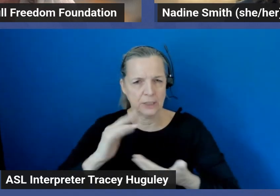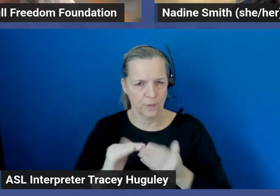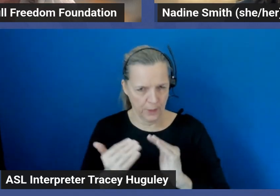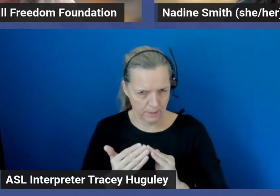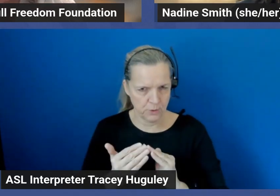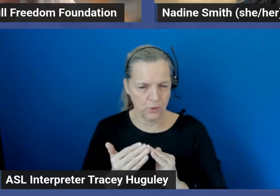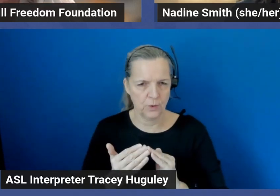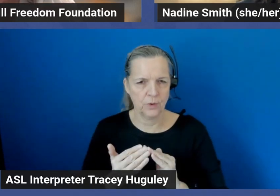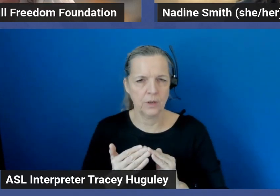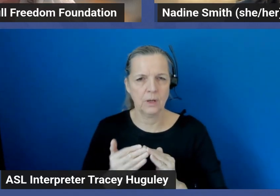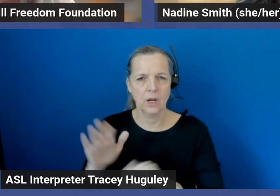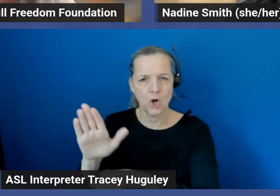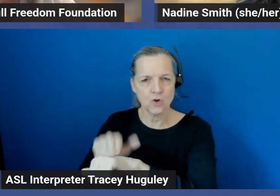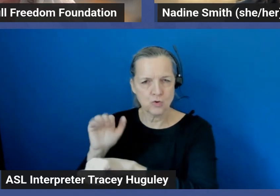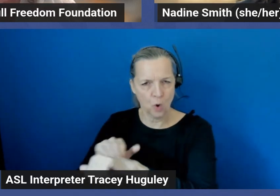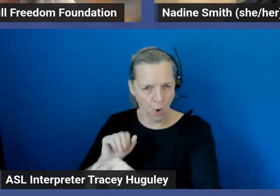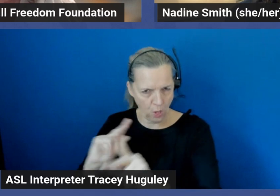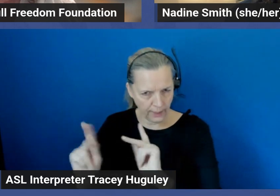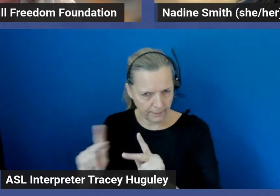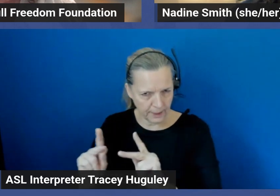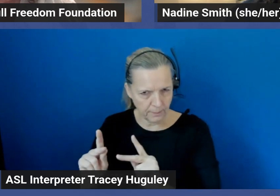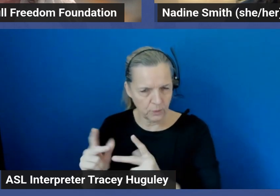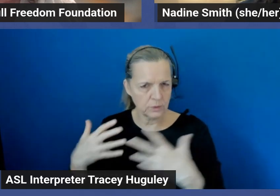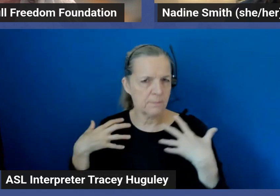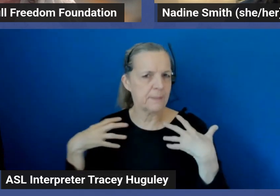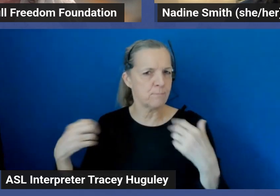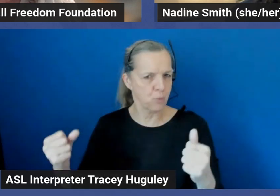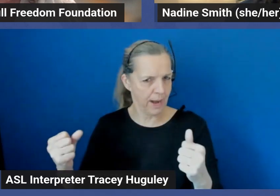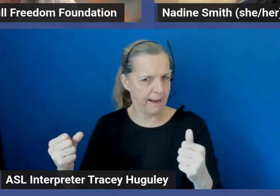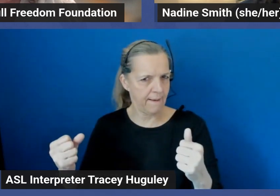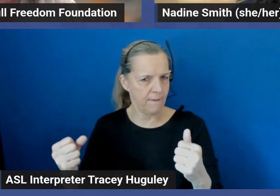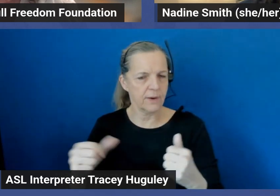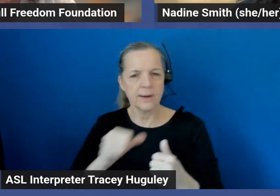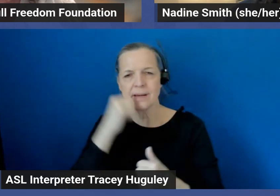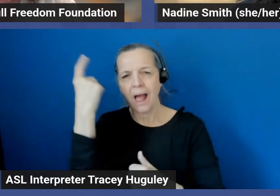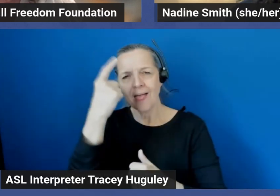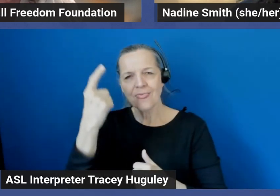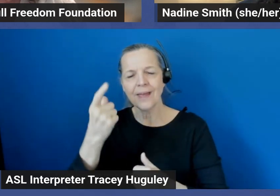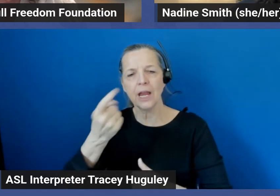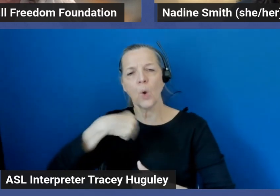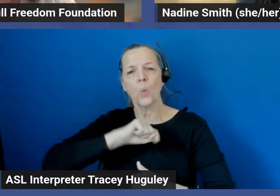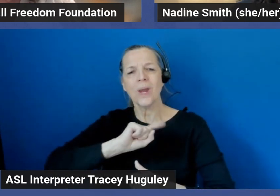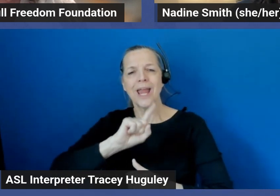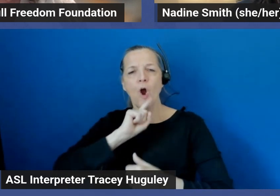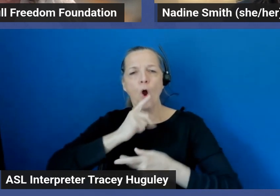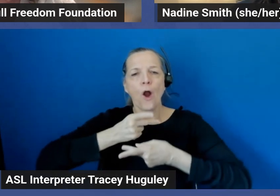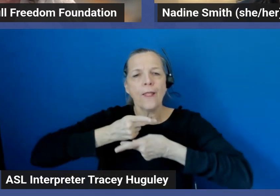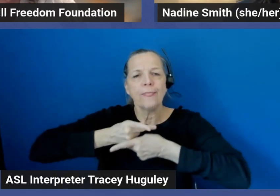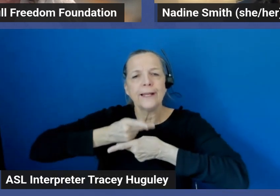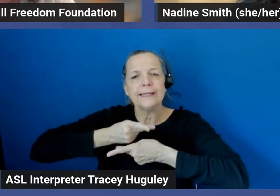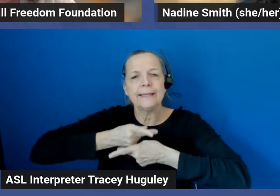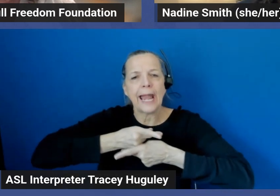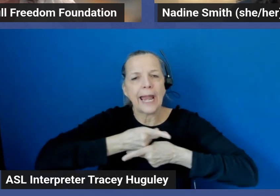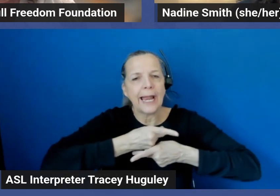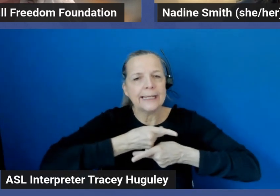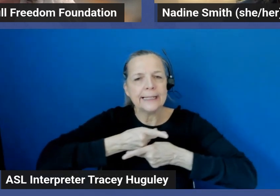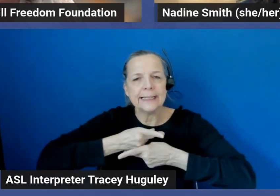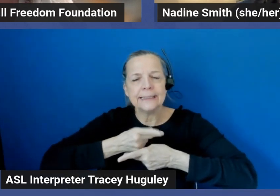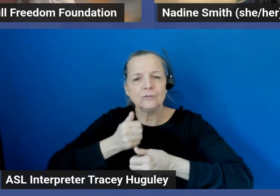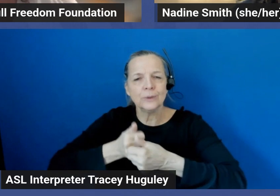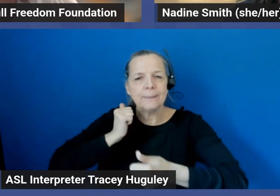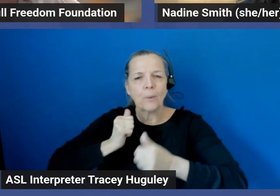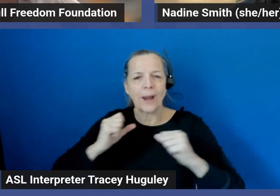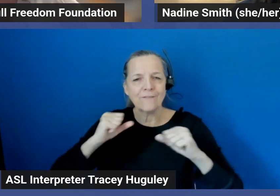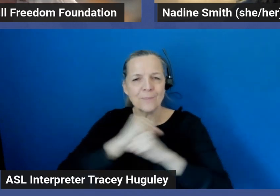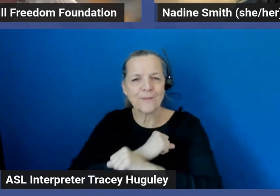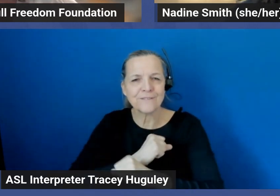and calling on people to be brave and not think that we're the nannies that have to keep them from the fight. Like, we really